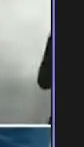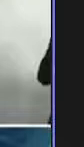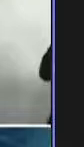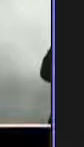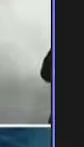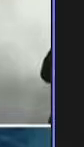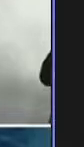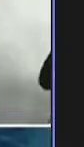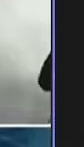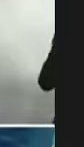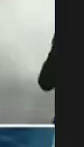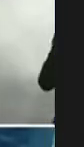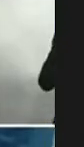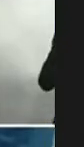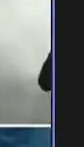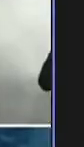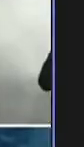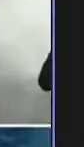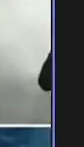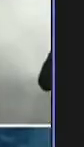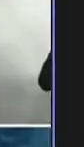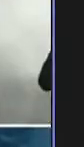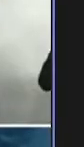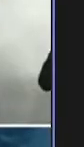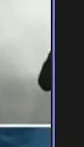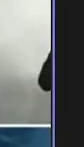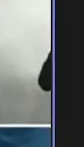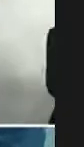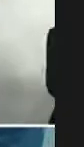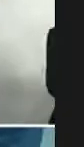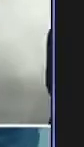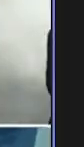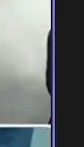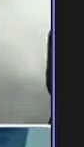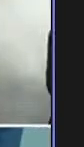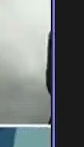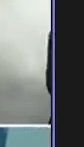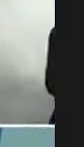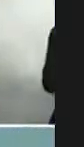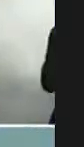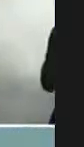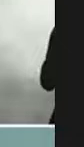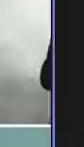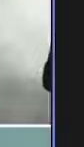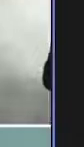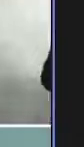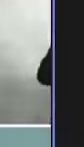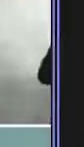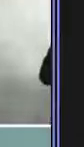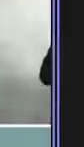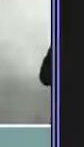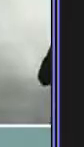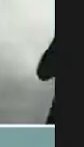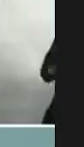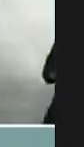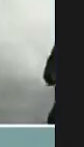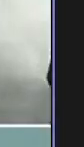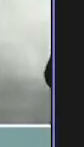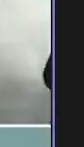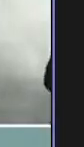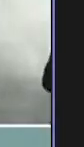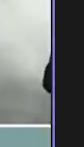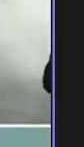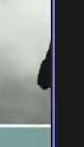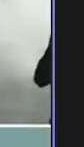In my interpretation, we can't suppress a form of speech. A member